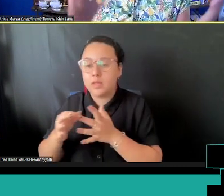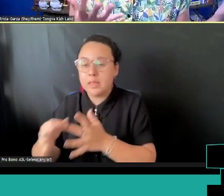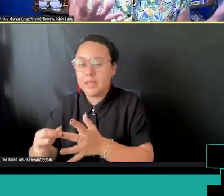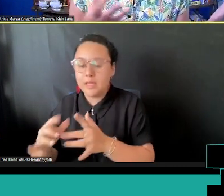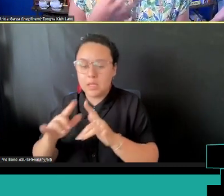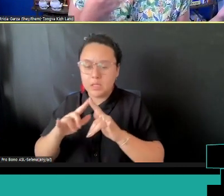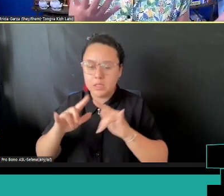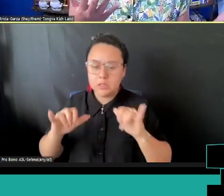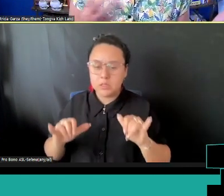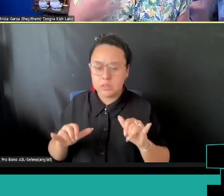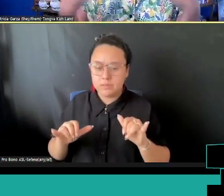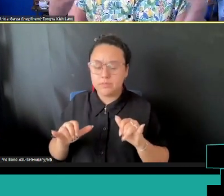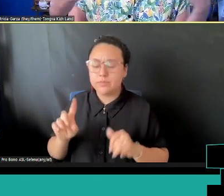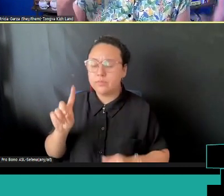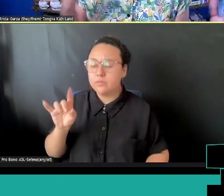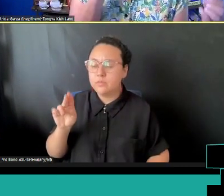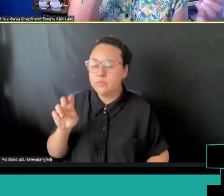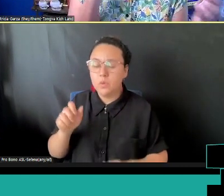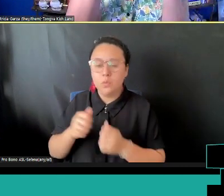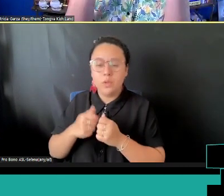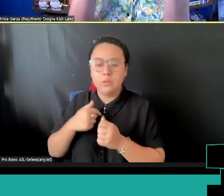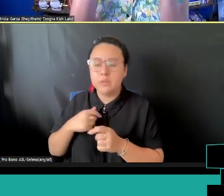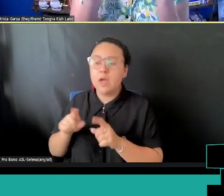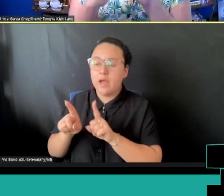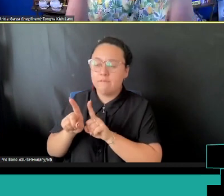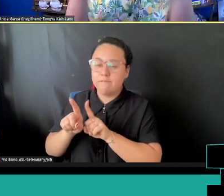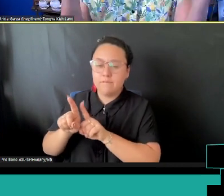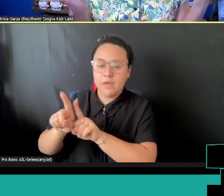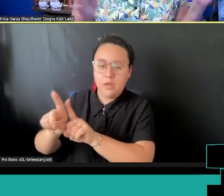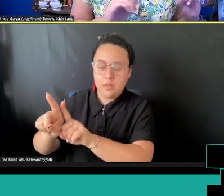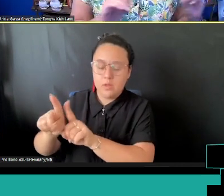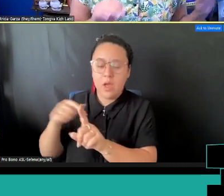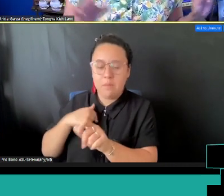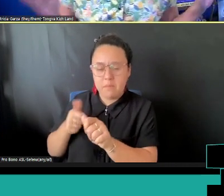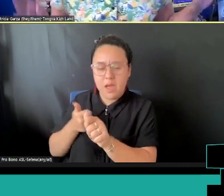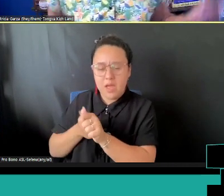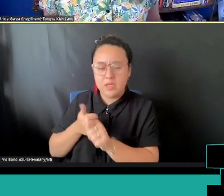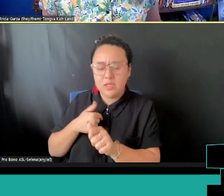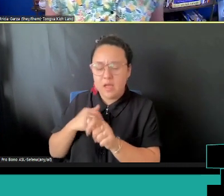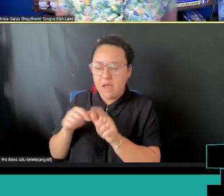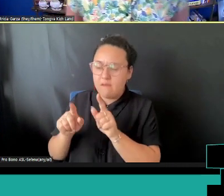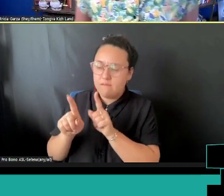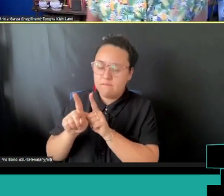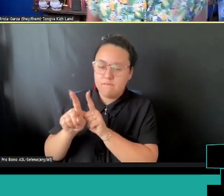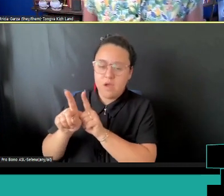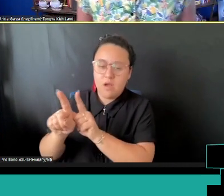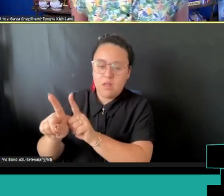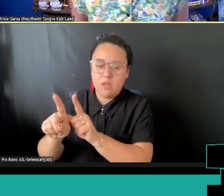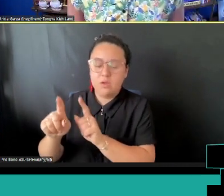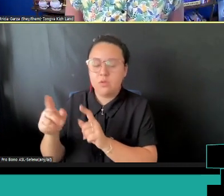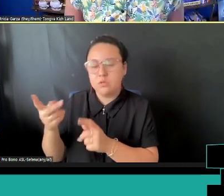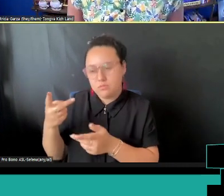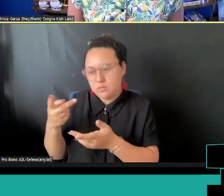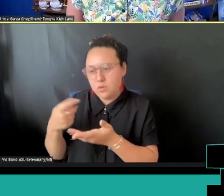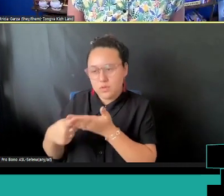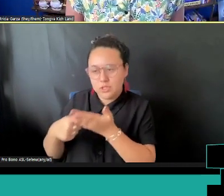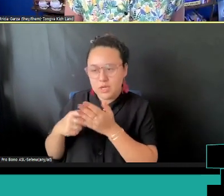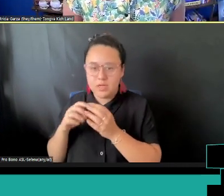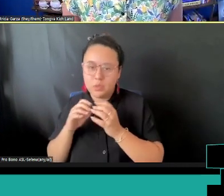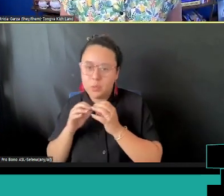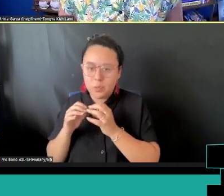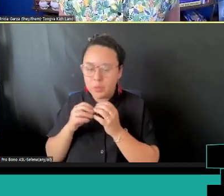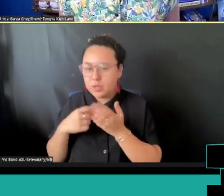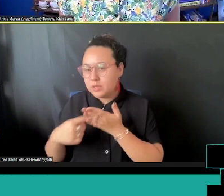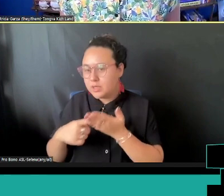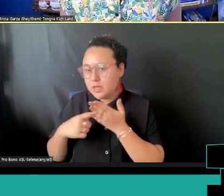I followed her for the most part. I mean, yes, we strategized, we whispered, we had our really hideous couch that everybody sat on that was